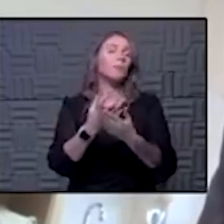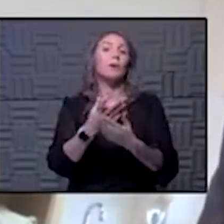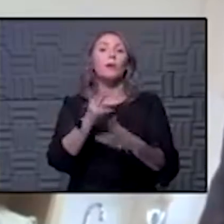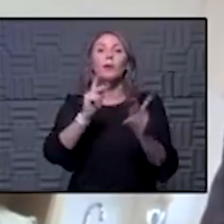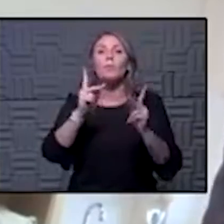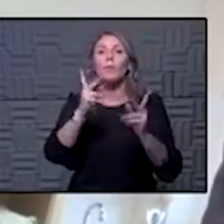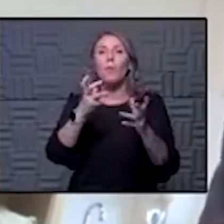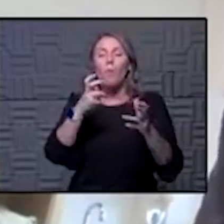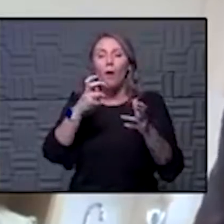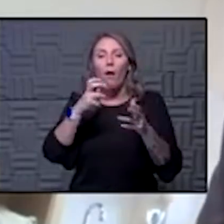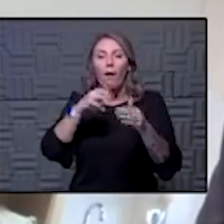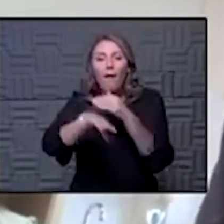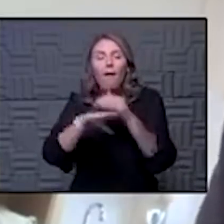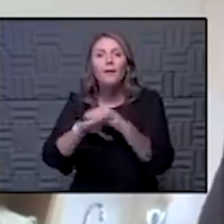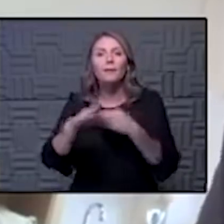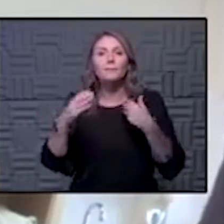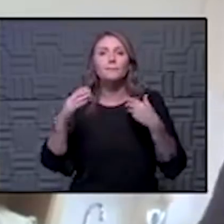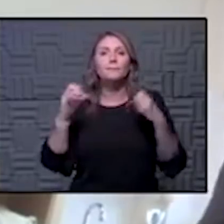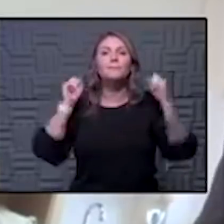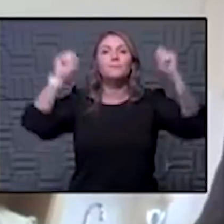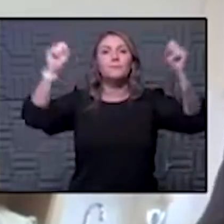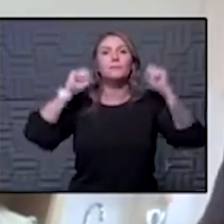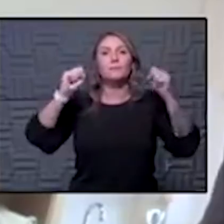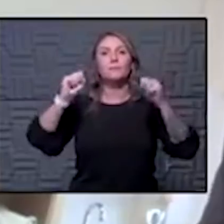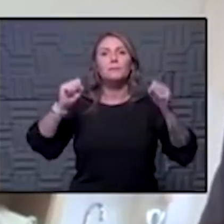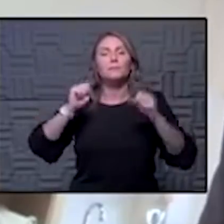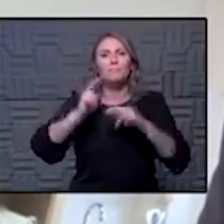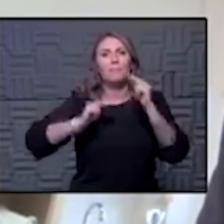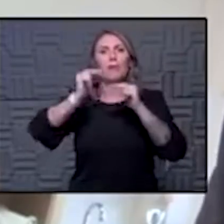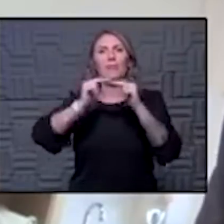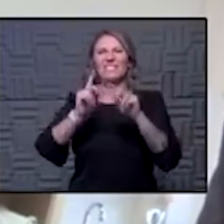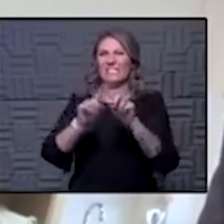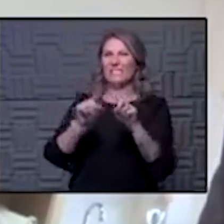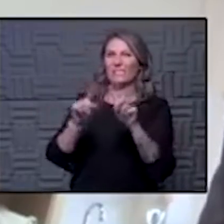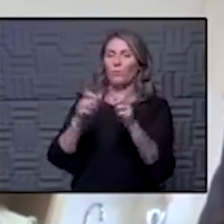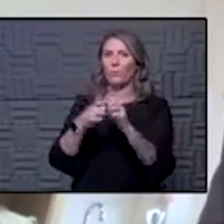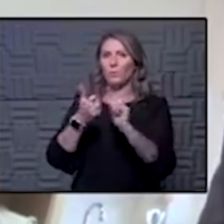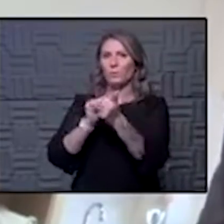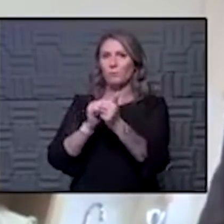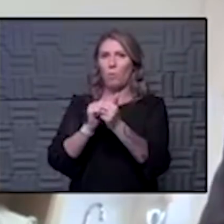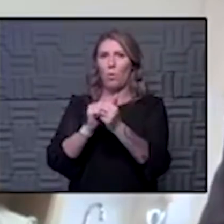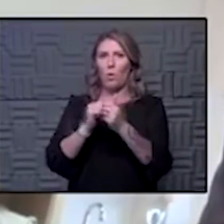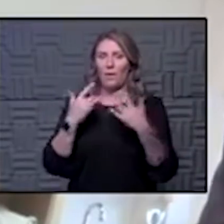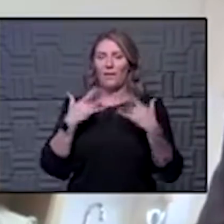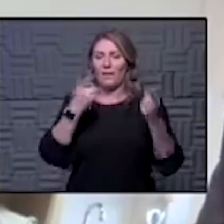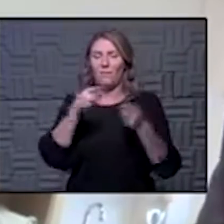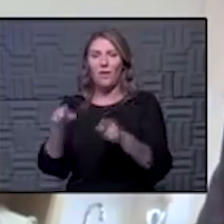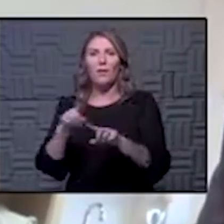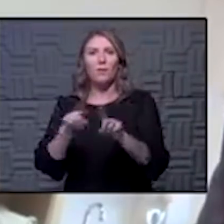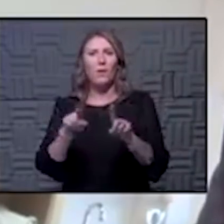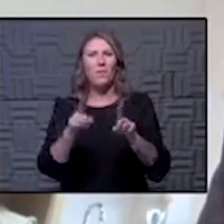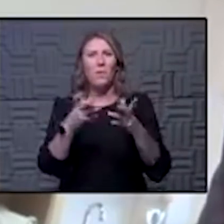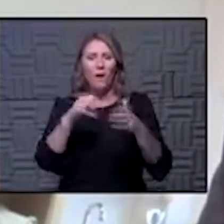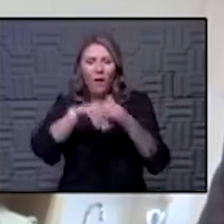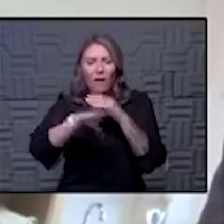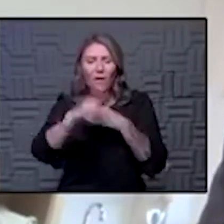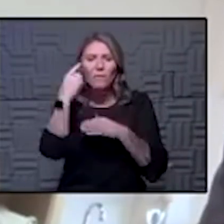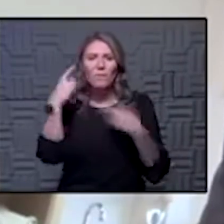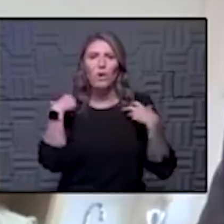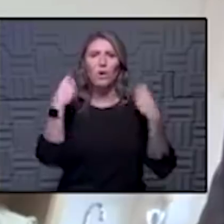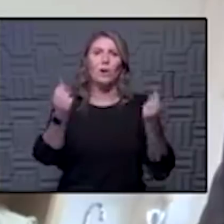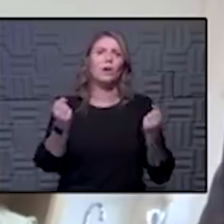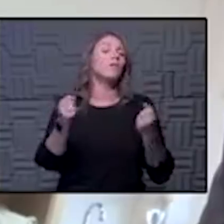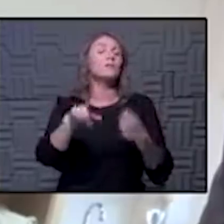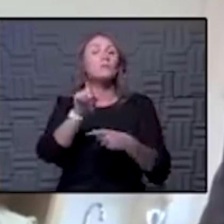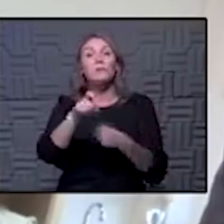access to fitness facilities. I know it's a little different than what you were talking about in sporting events, but they want access to that for their health, and so we got to acknowledge